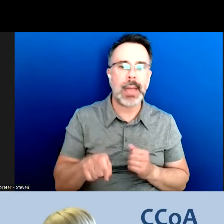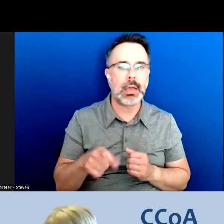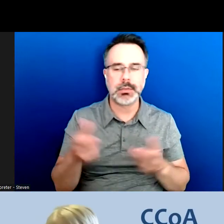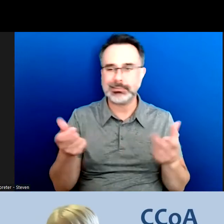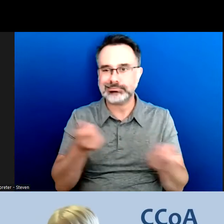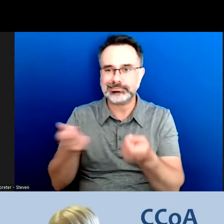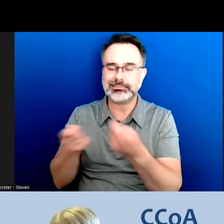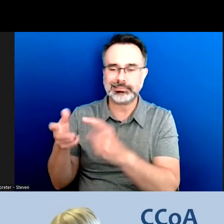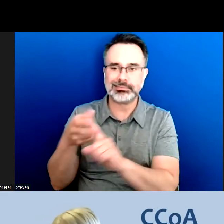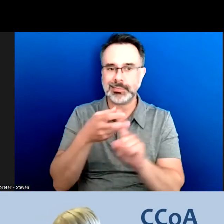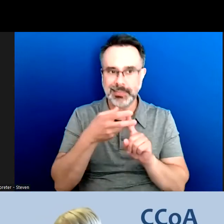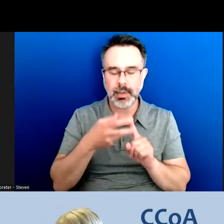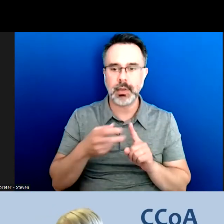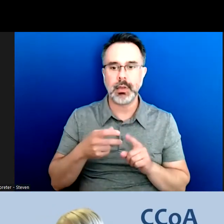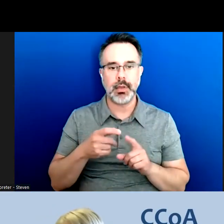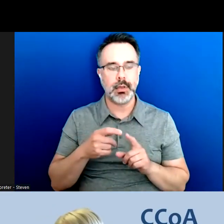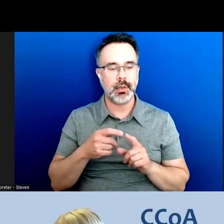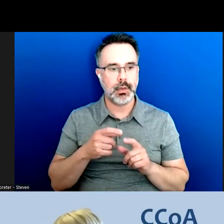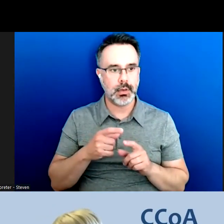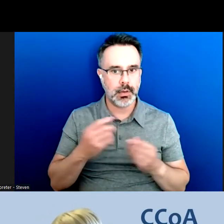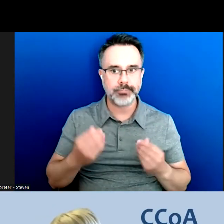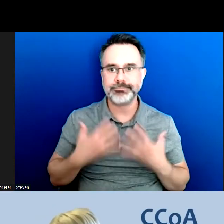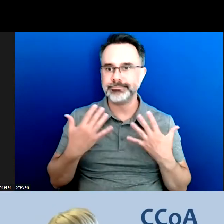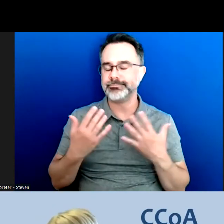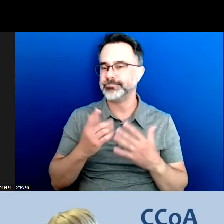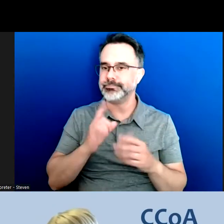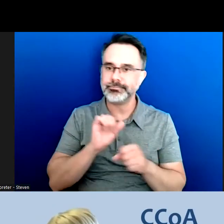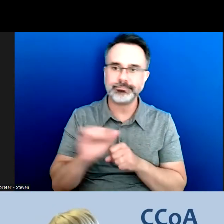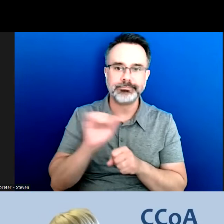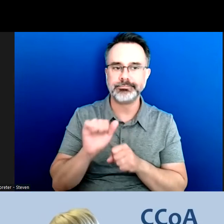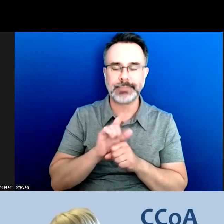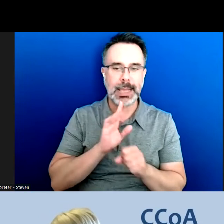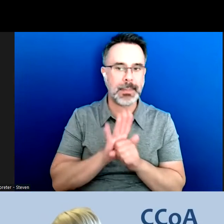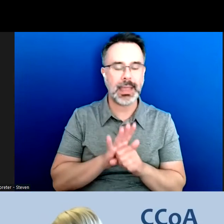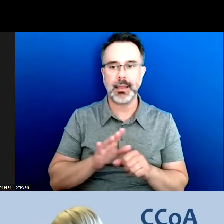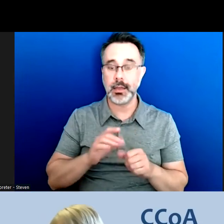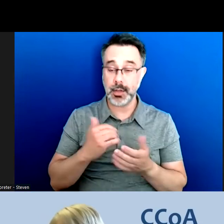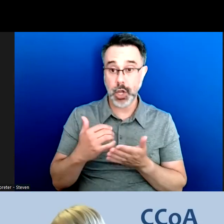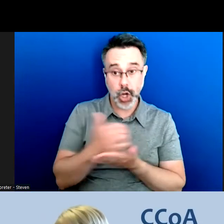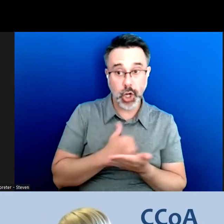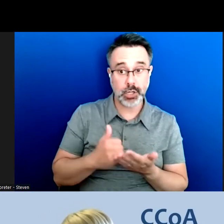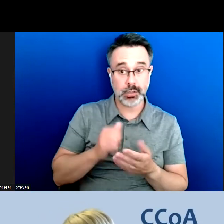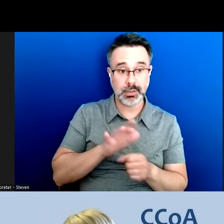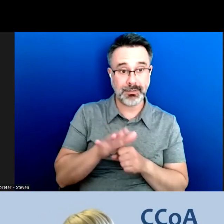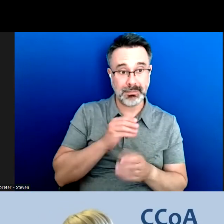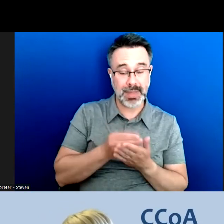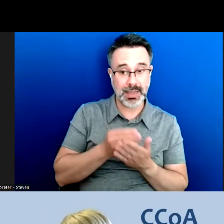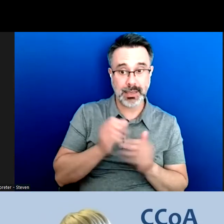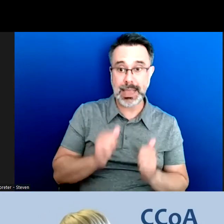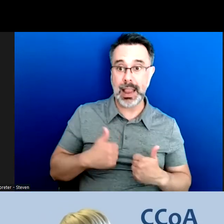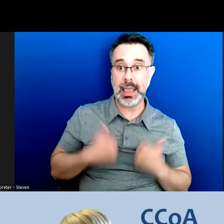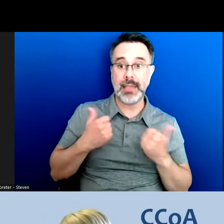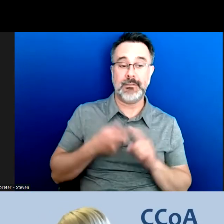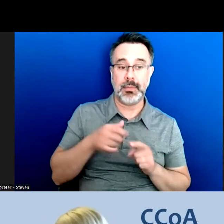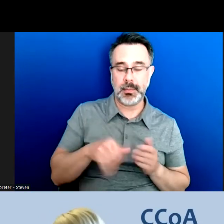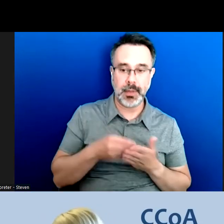workforce earning a livable wage to provide the care we need to move into the future. And this is also a commission priority.